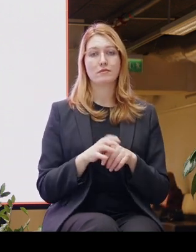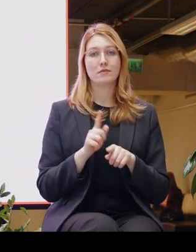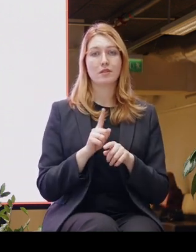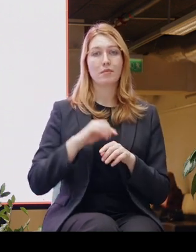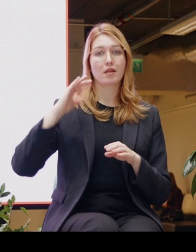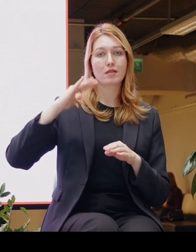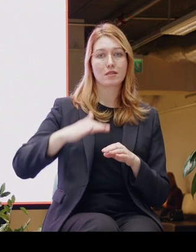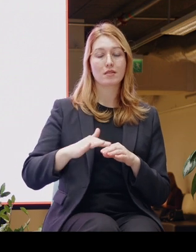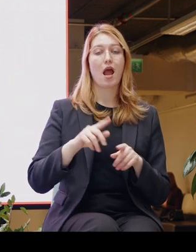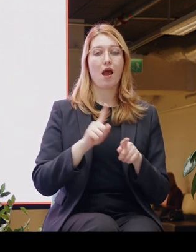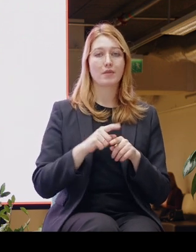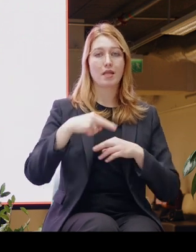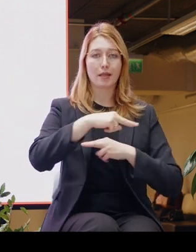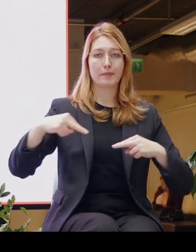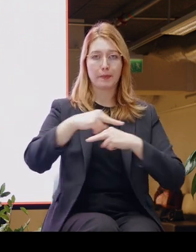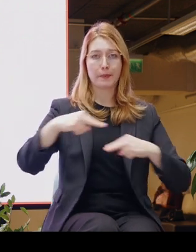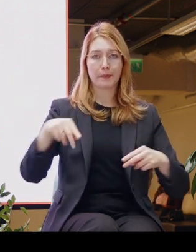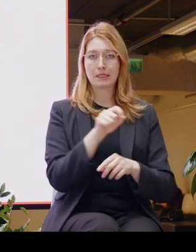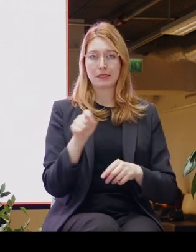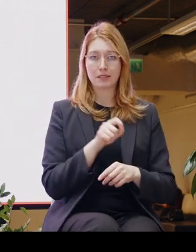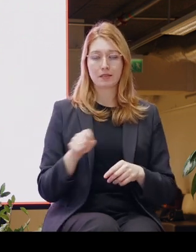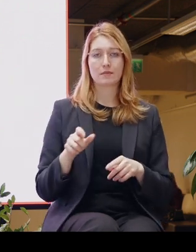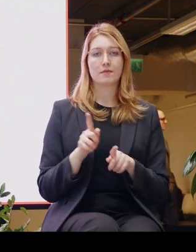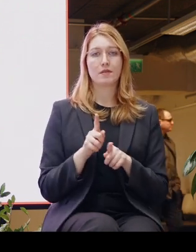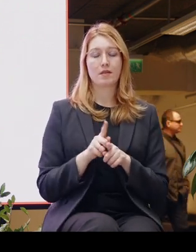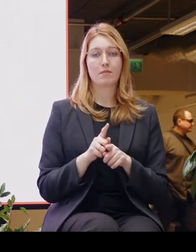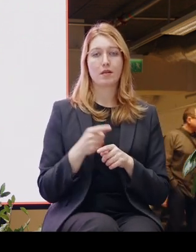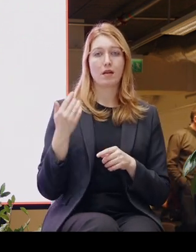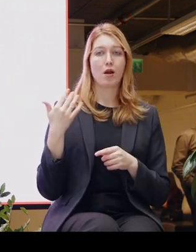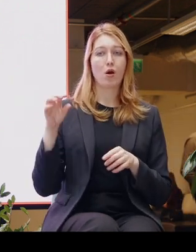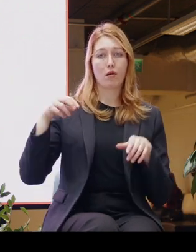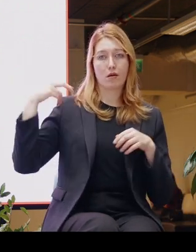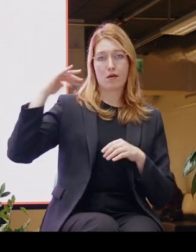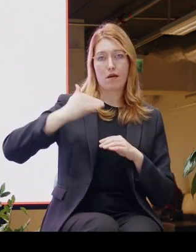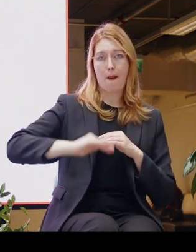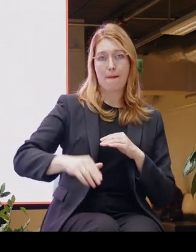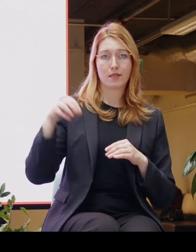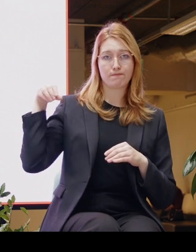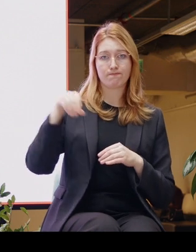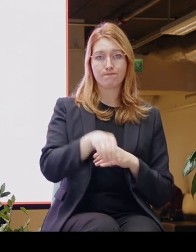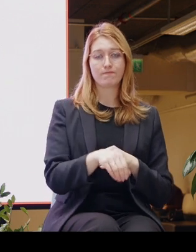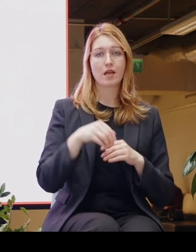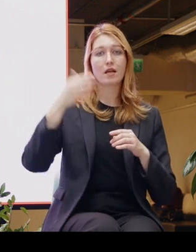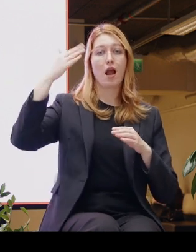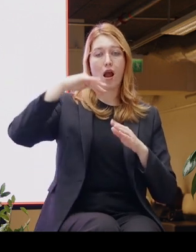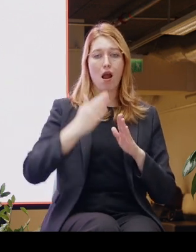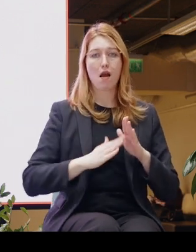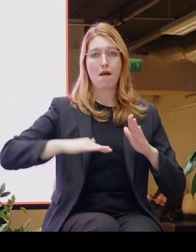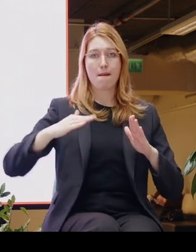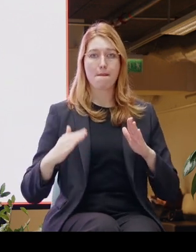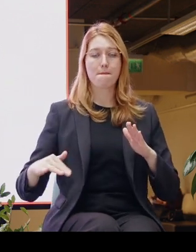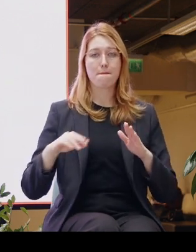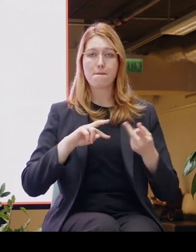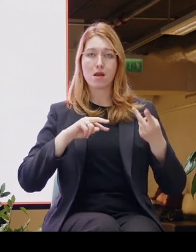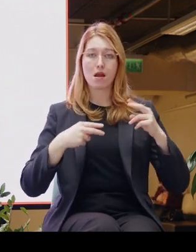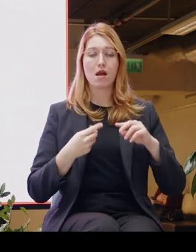are marked. And to reserve the handrail ensure functionality and does not obstruct